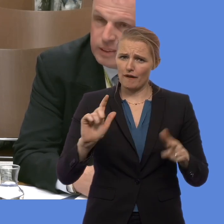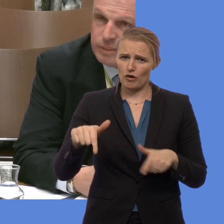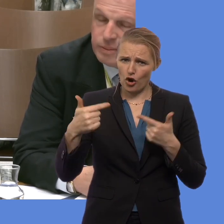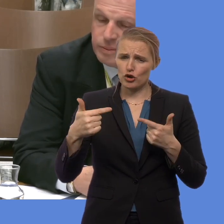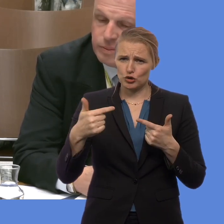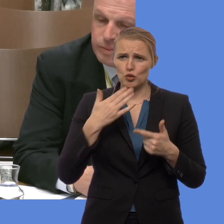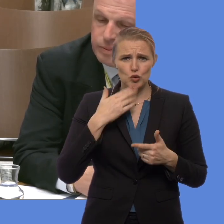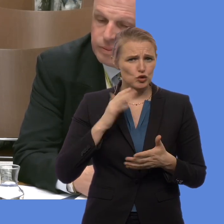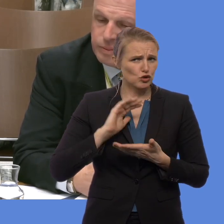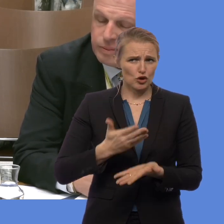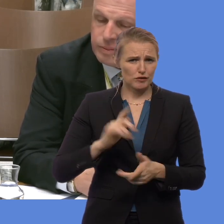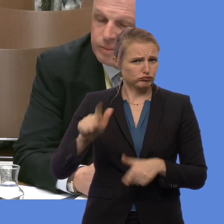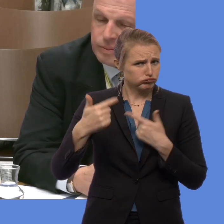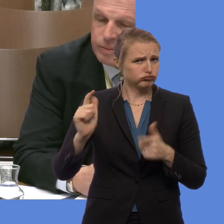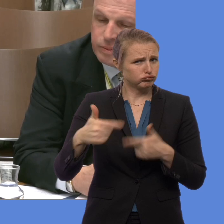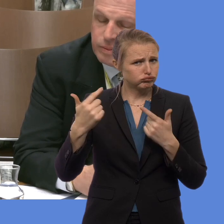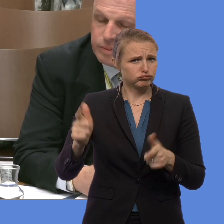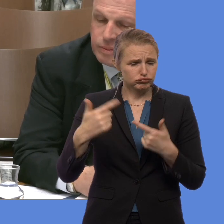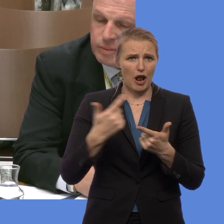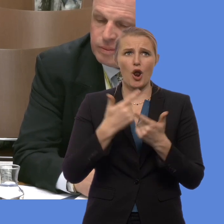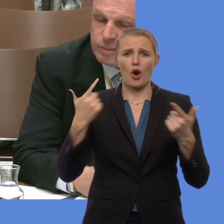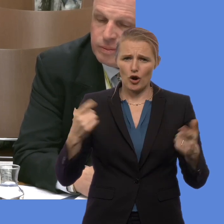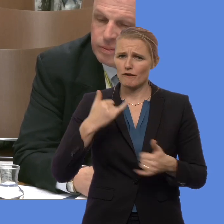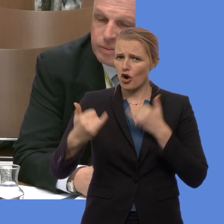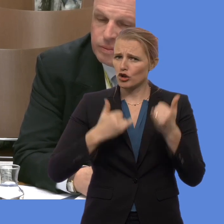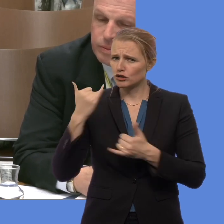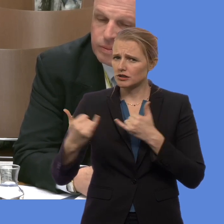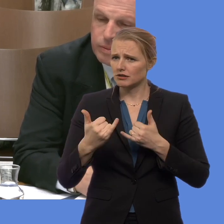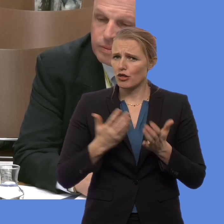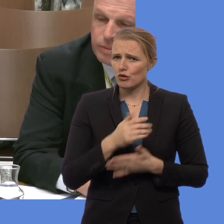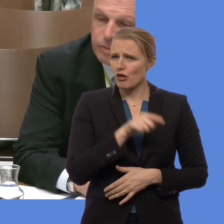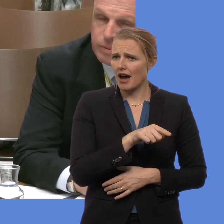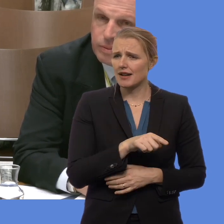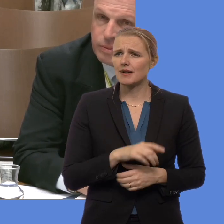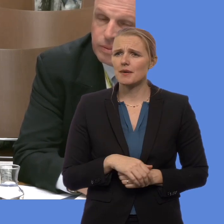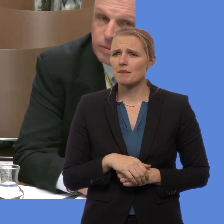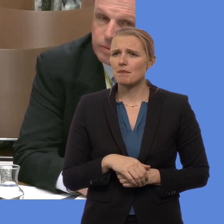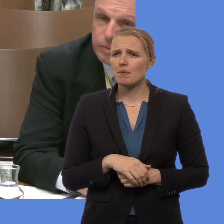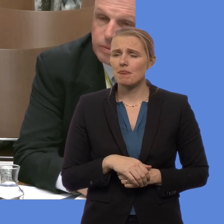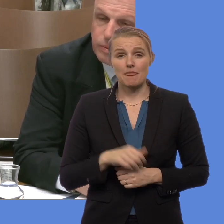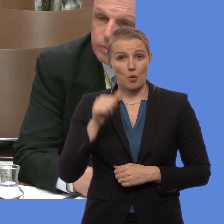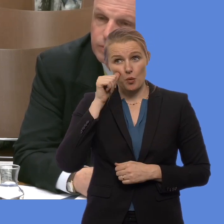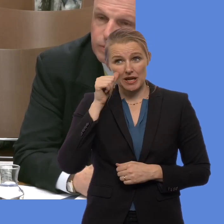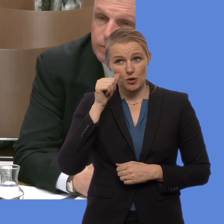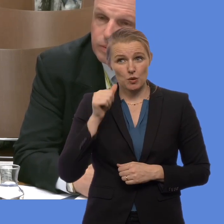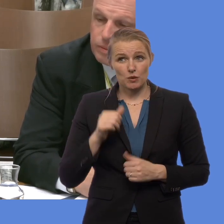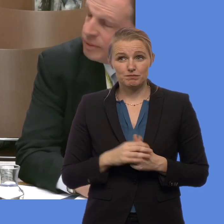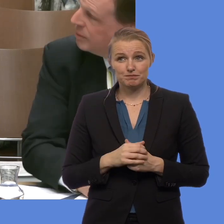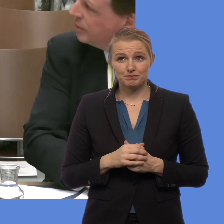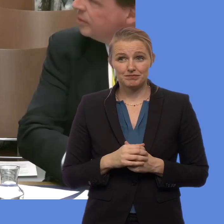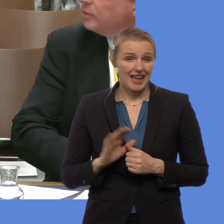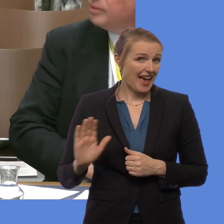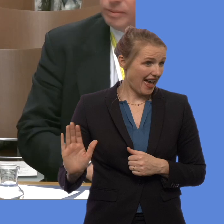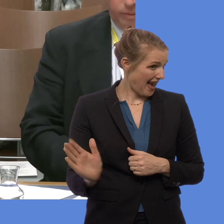the service that will give us some insight. Now, we know that like everyone across society, everyone at some stage will need